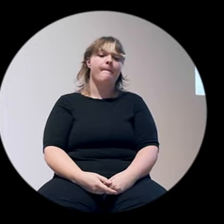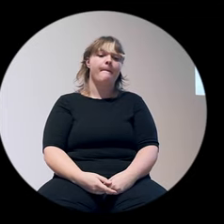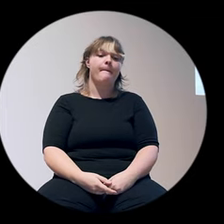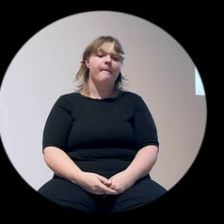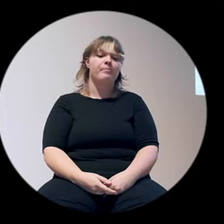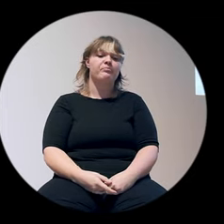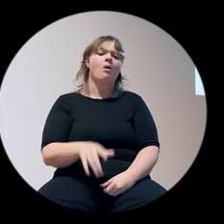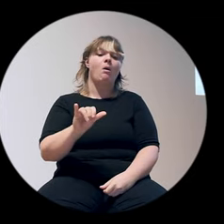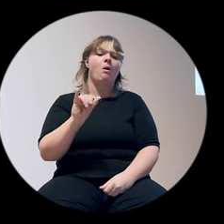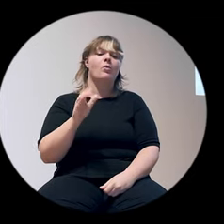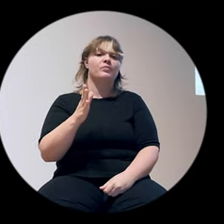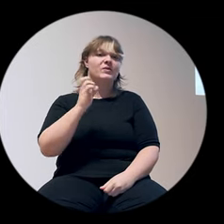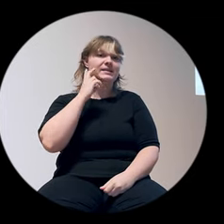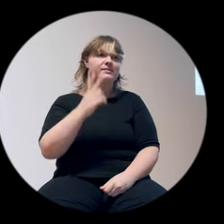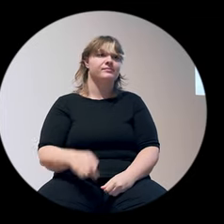oh, here we go.